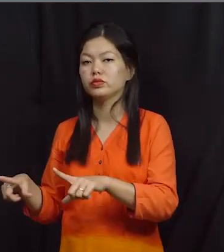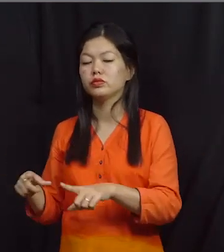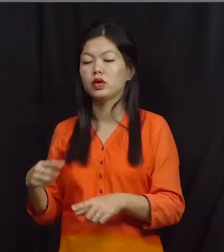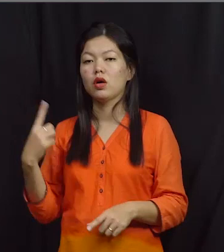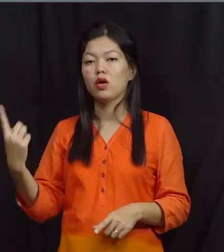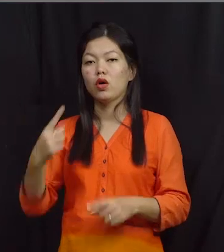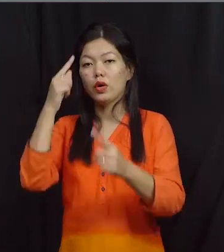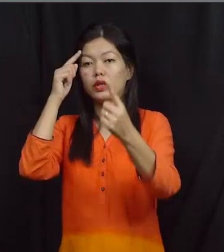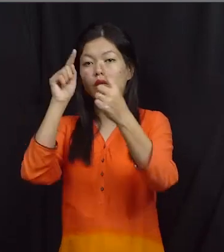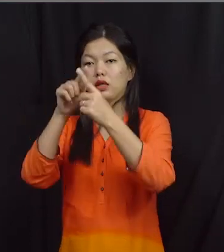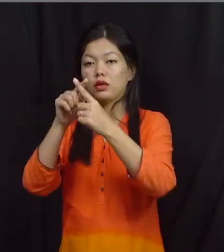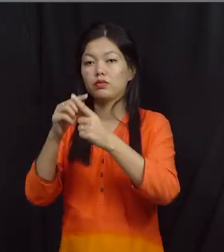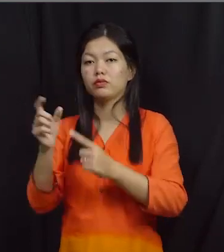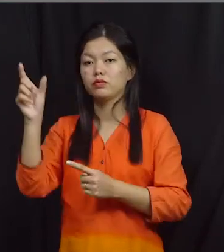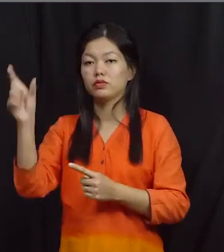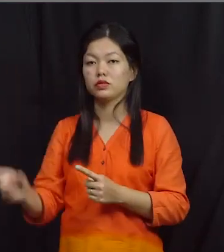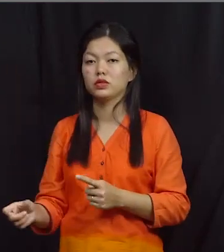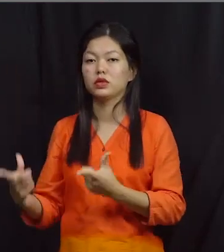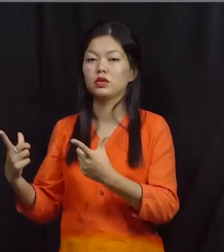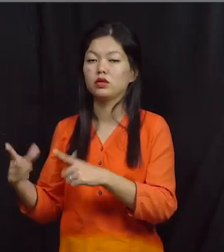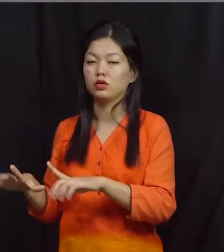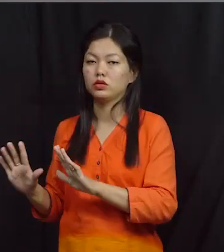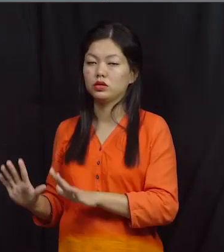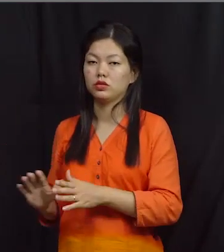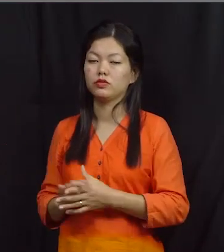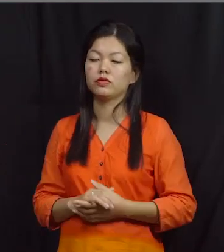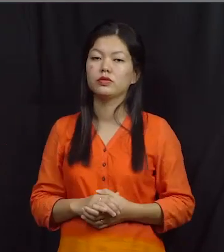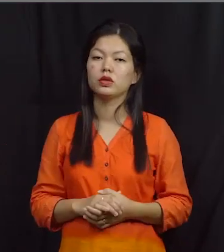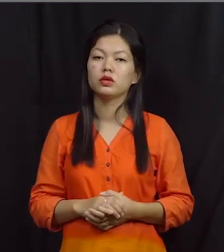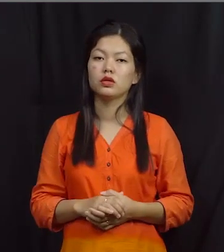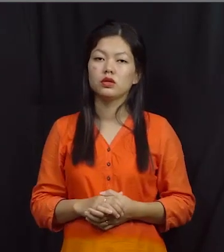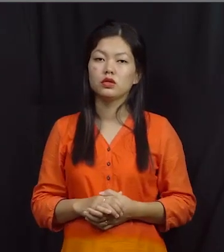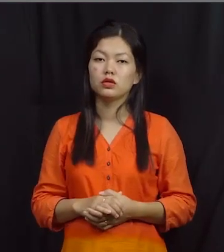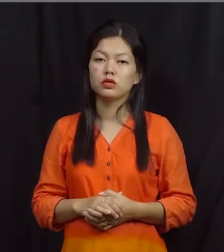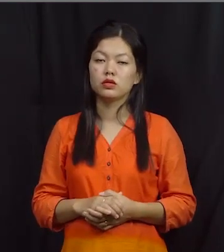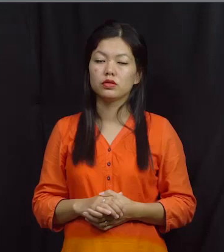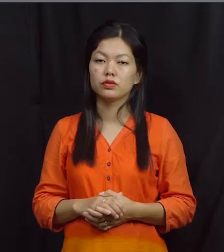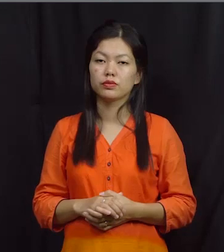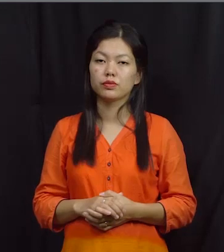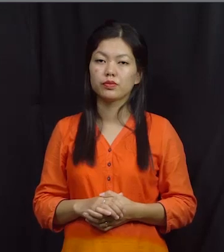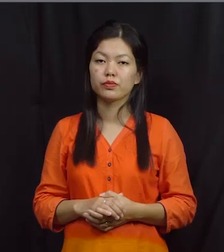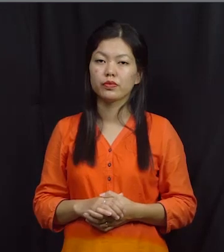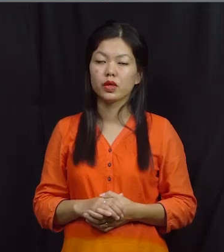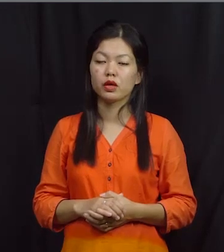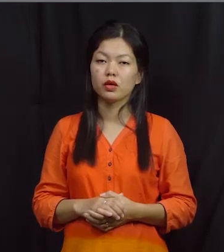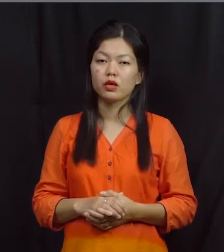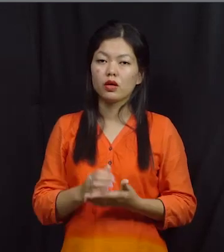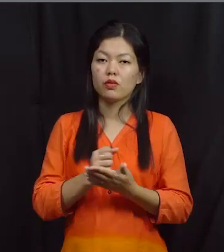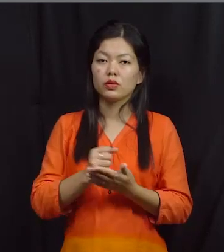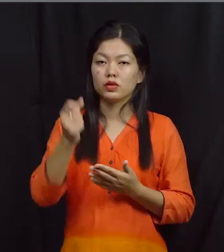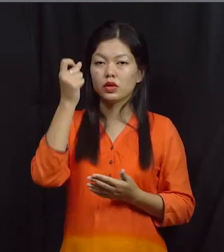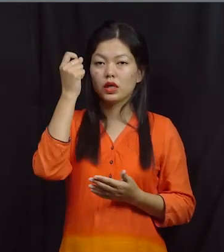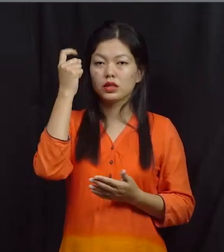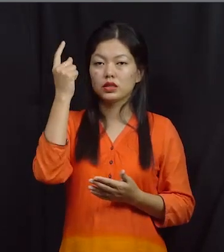efficiency theory, okay, or the social aim of education. Now, by trying to understand about individual and